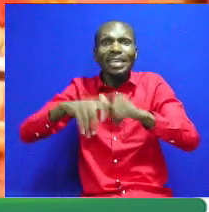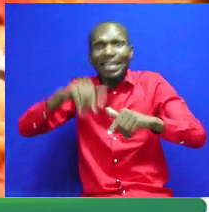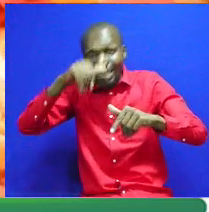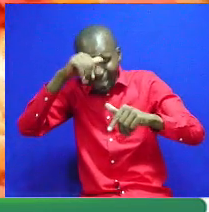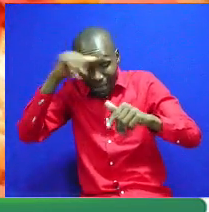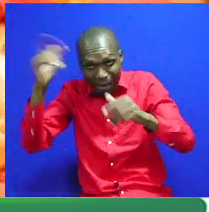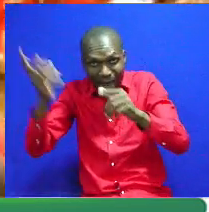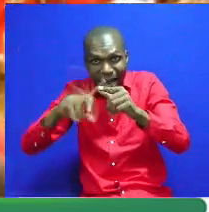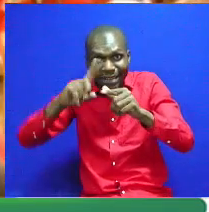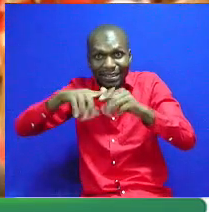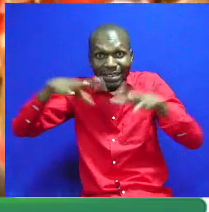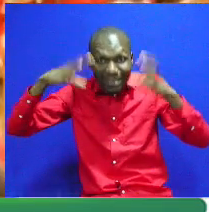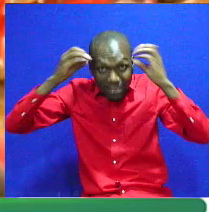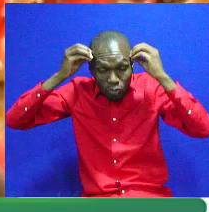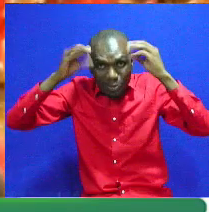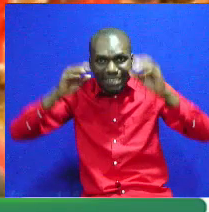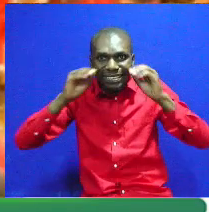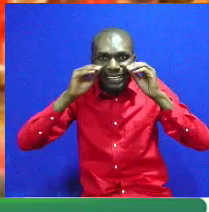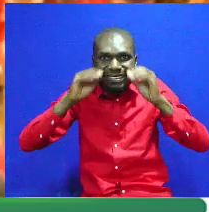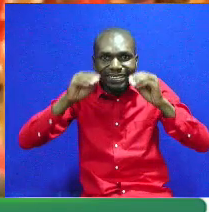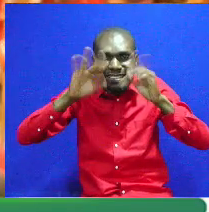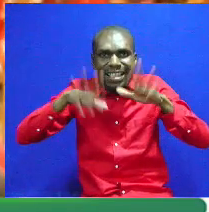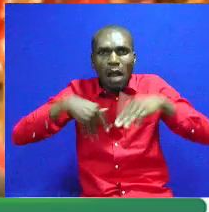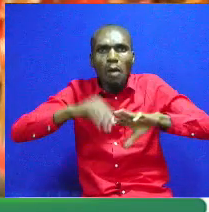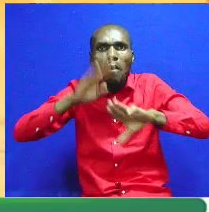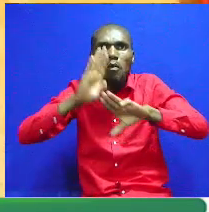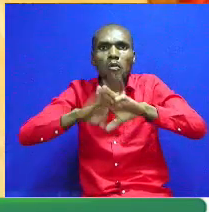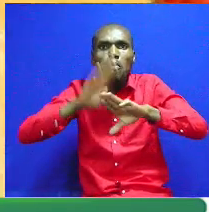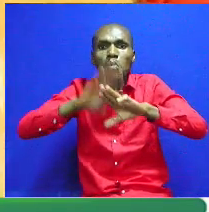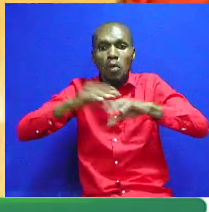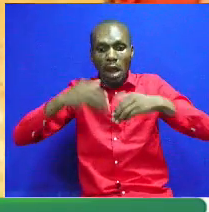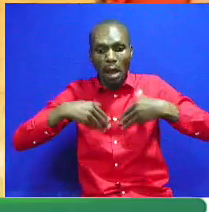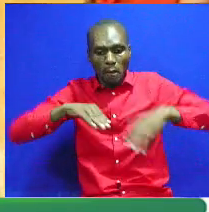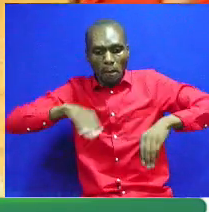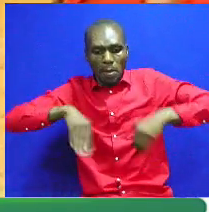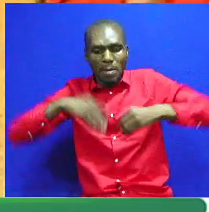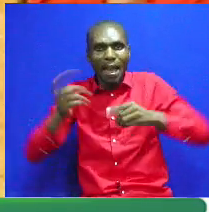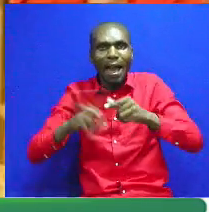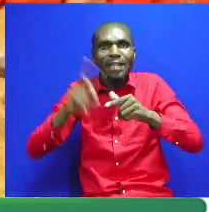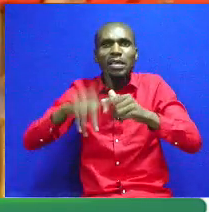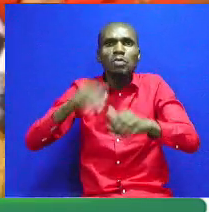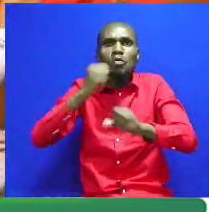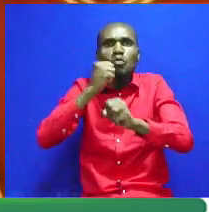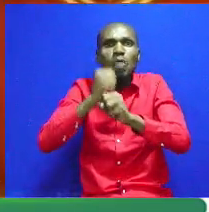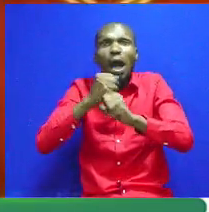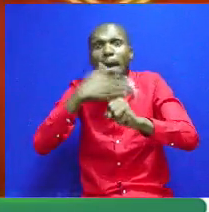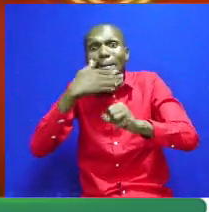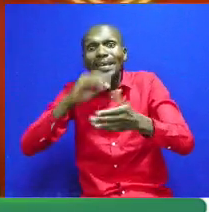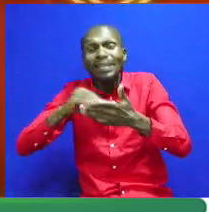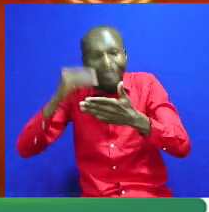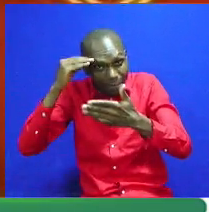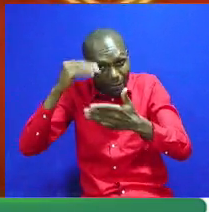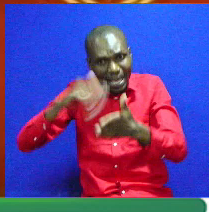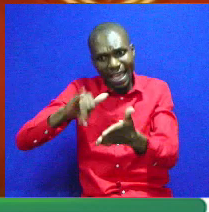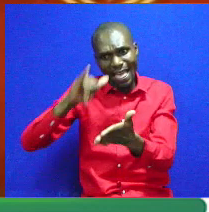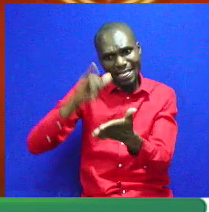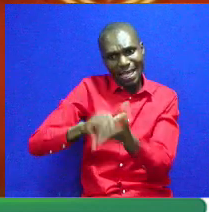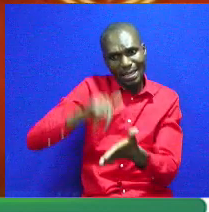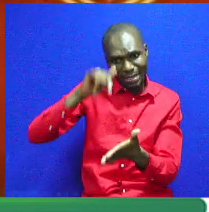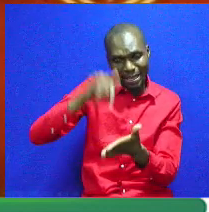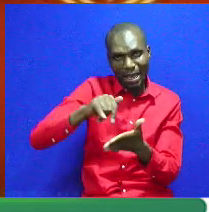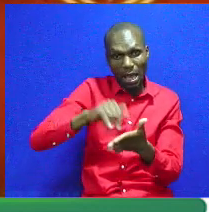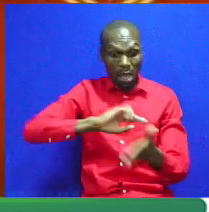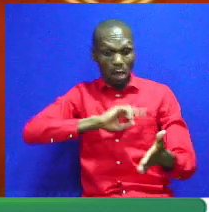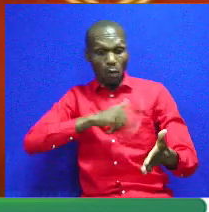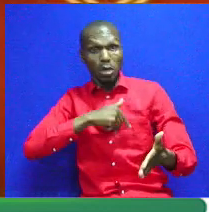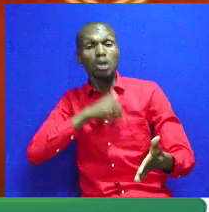Aboroki wamba semi wa igore obyo bogo tuwara chimbwa chingia. Na wakora umokia ase chisemi. That we